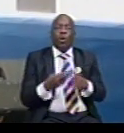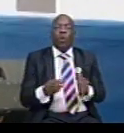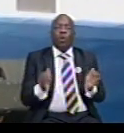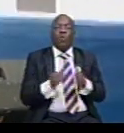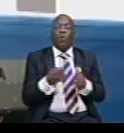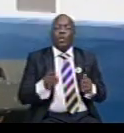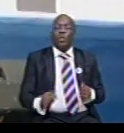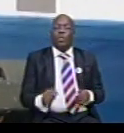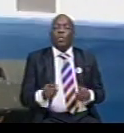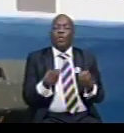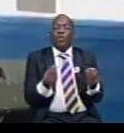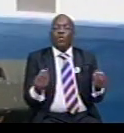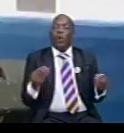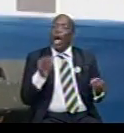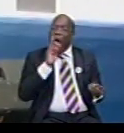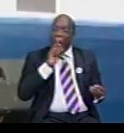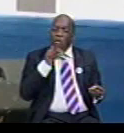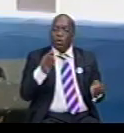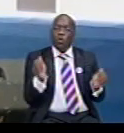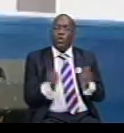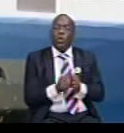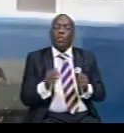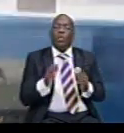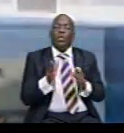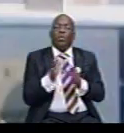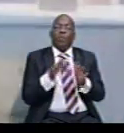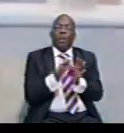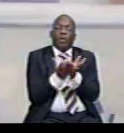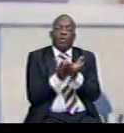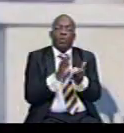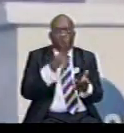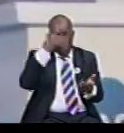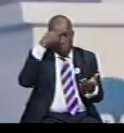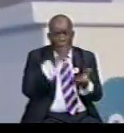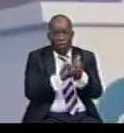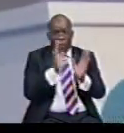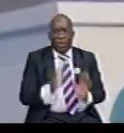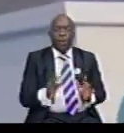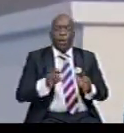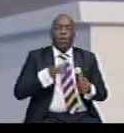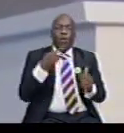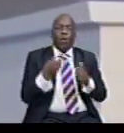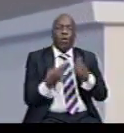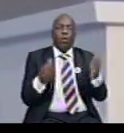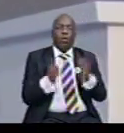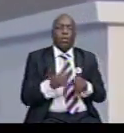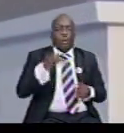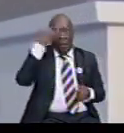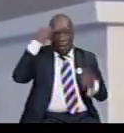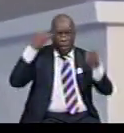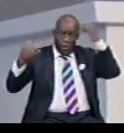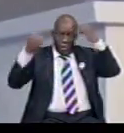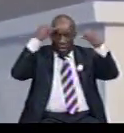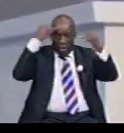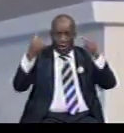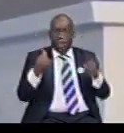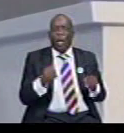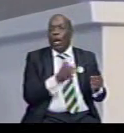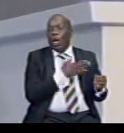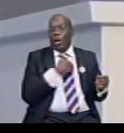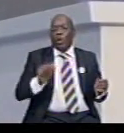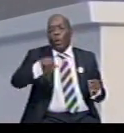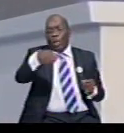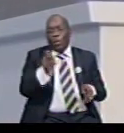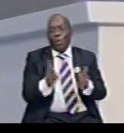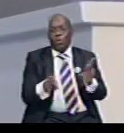Bible believers, or you are with ideologies and the scientists? You know, things are getting on and